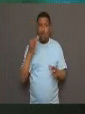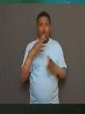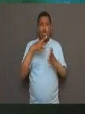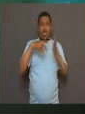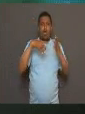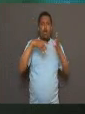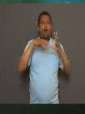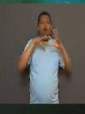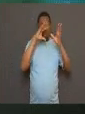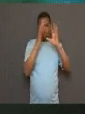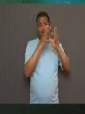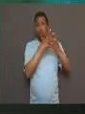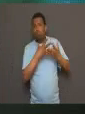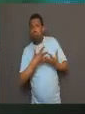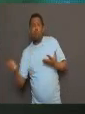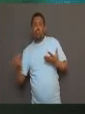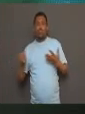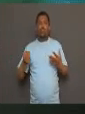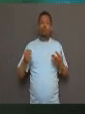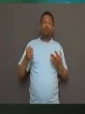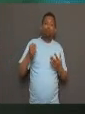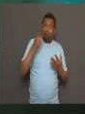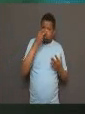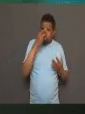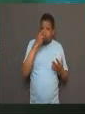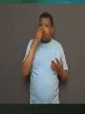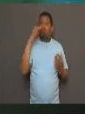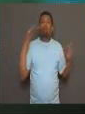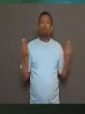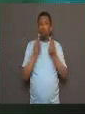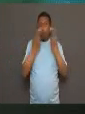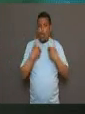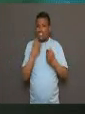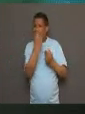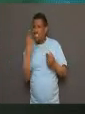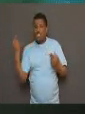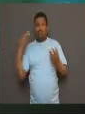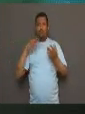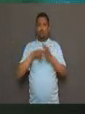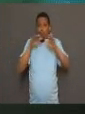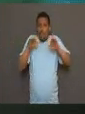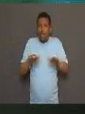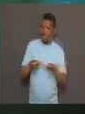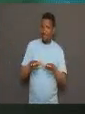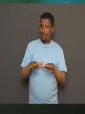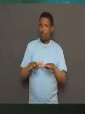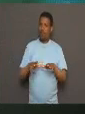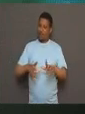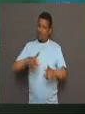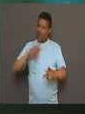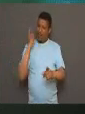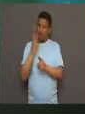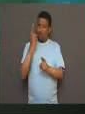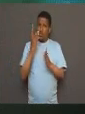projections that are commonly used, each of which maintains the